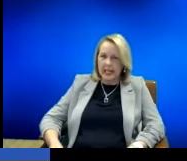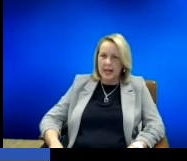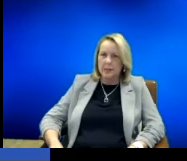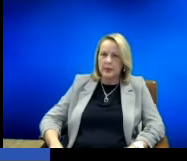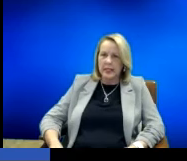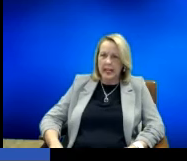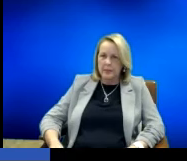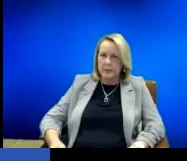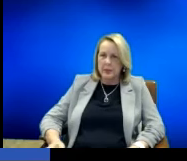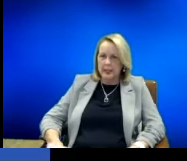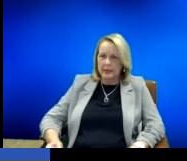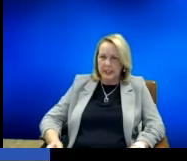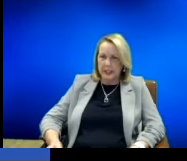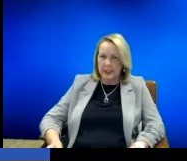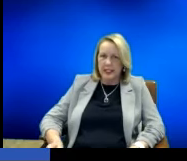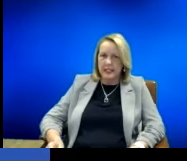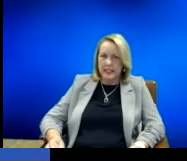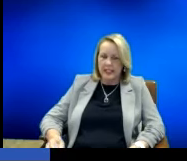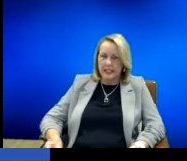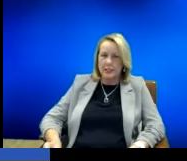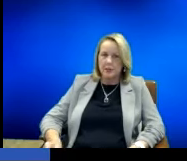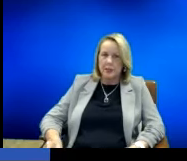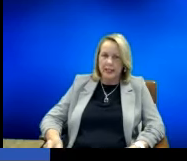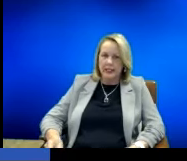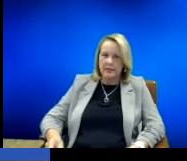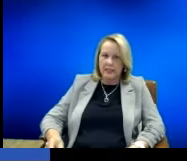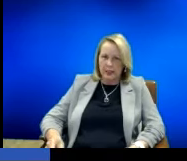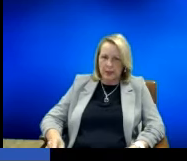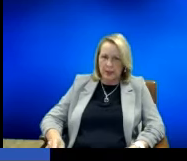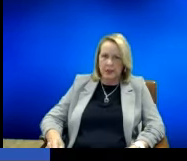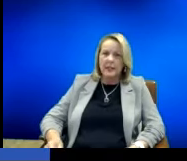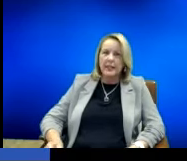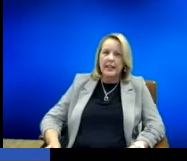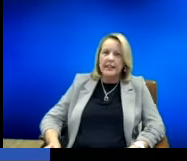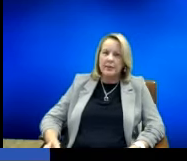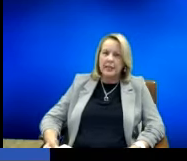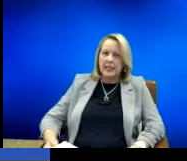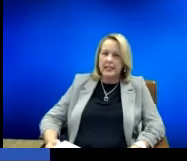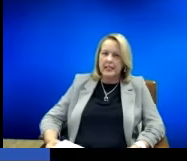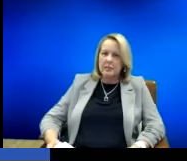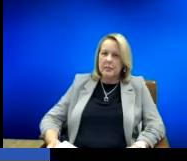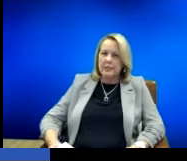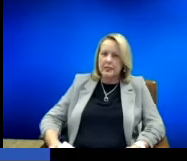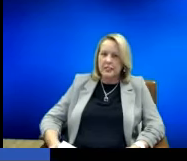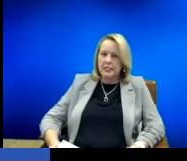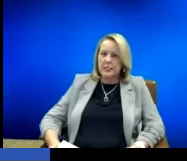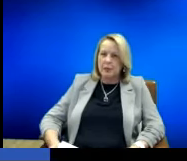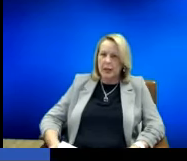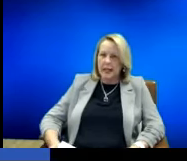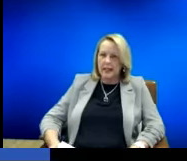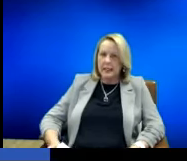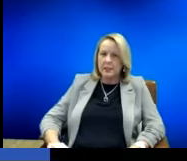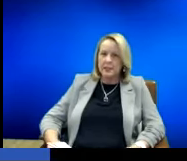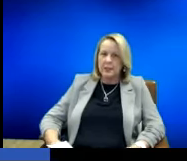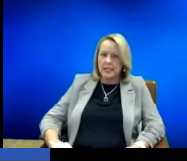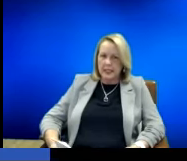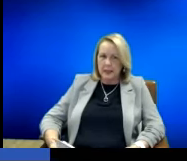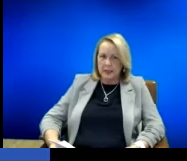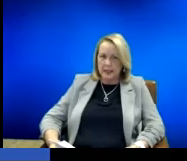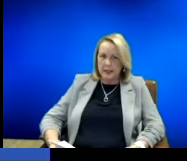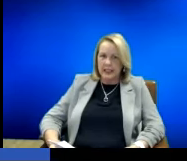a time when the ABLE beneficiary is an eligible individual that relate to the beneficiary's blindness